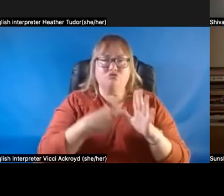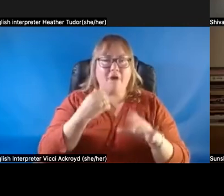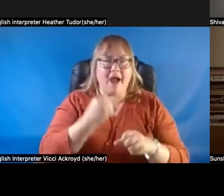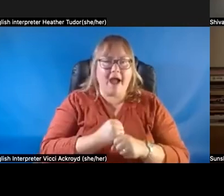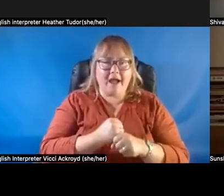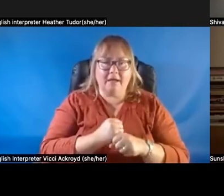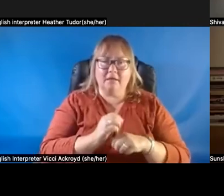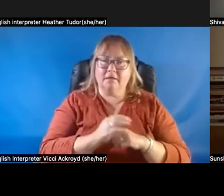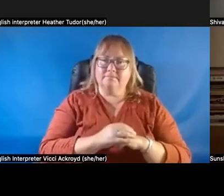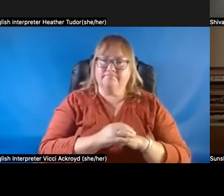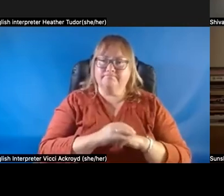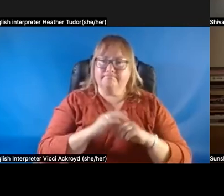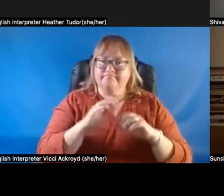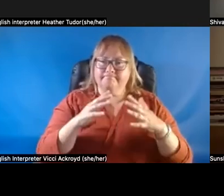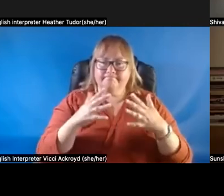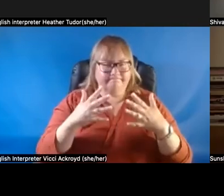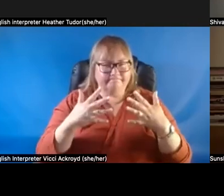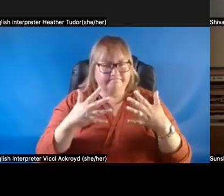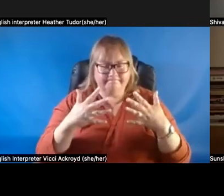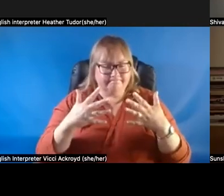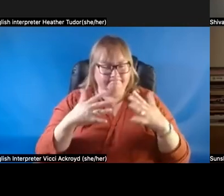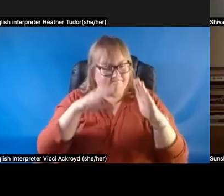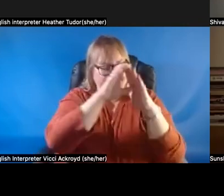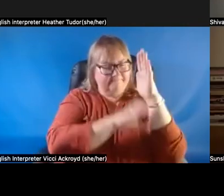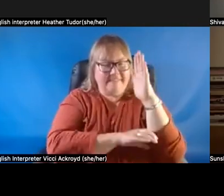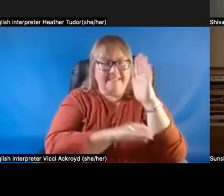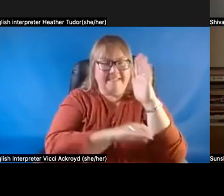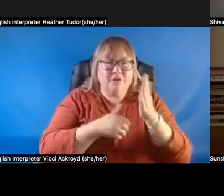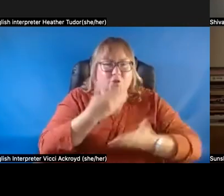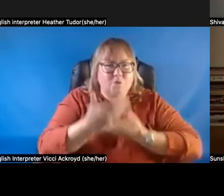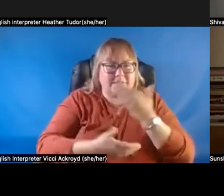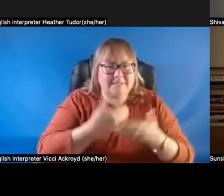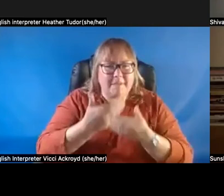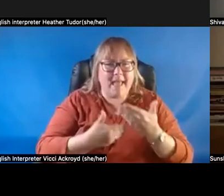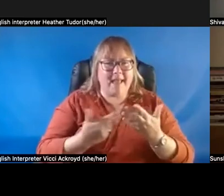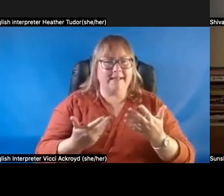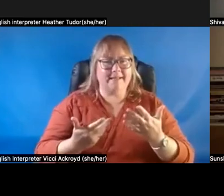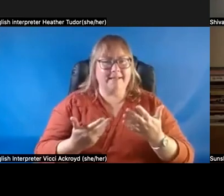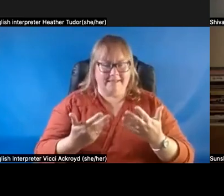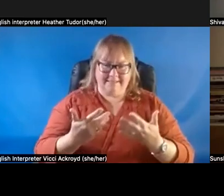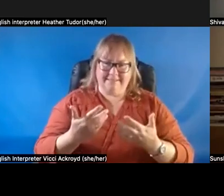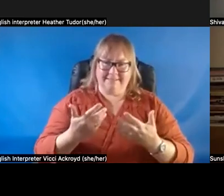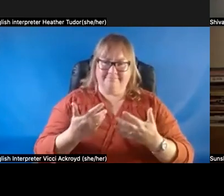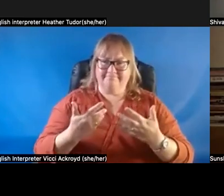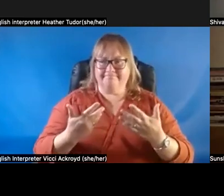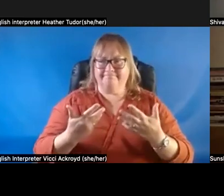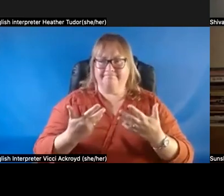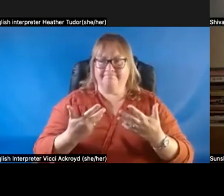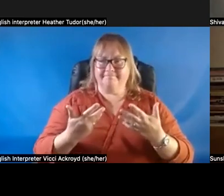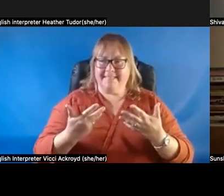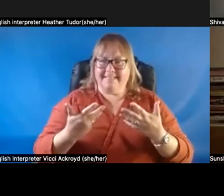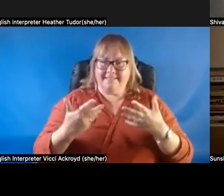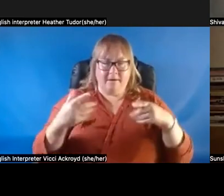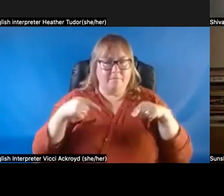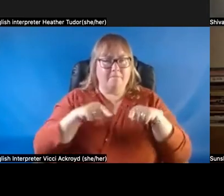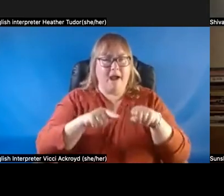explained. It's almost, and it's parallels kind of all of your experiences tonight, and kind of it's